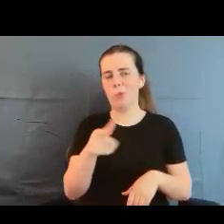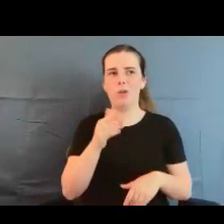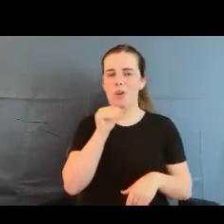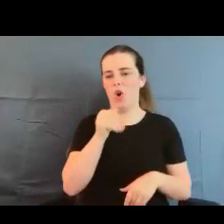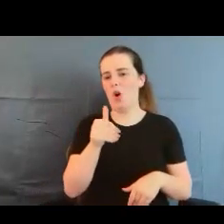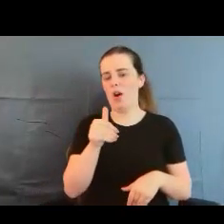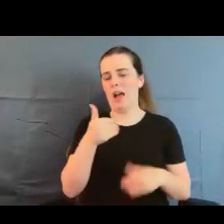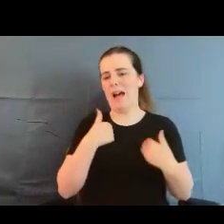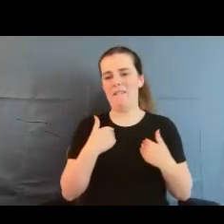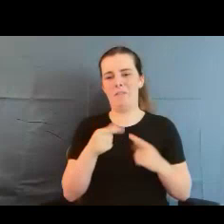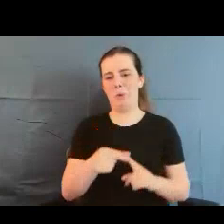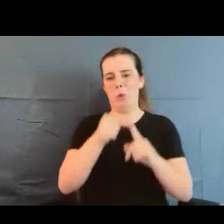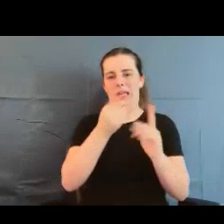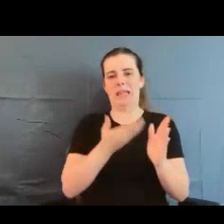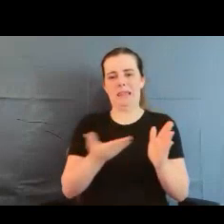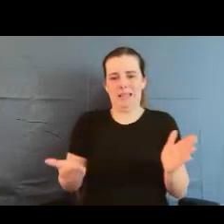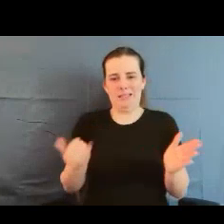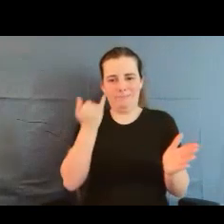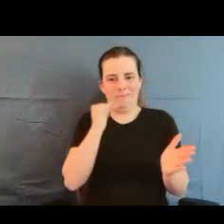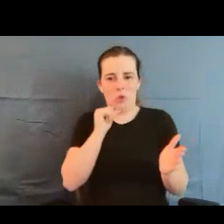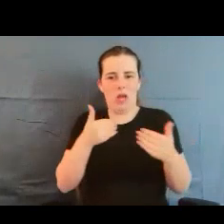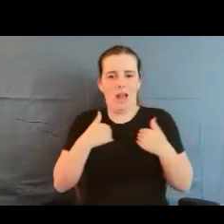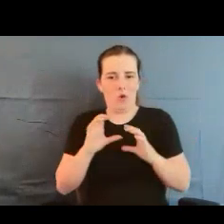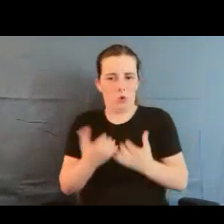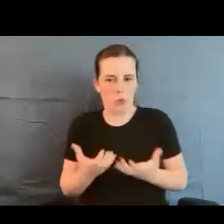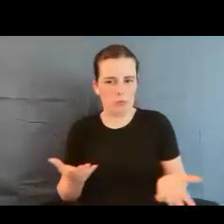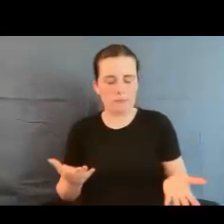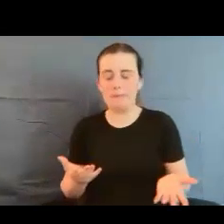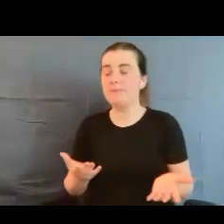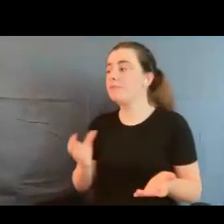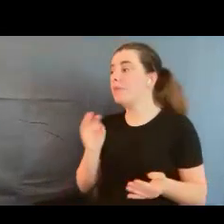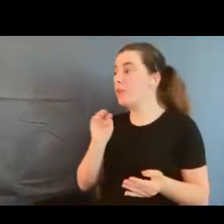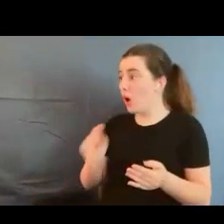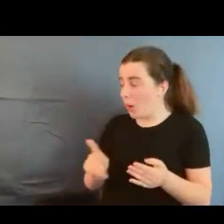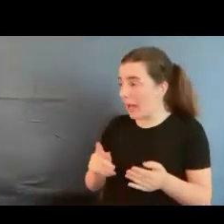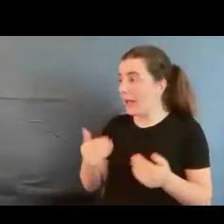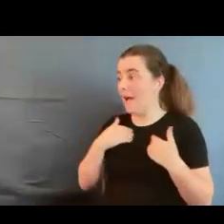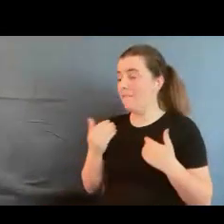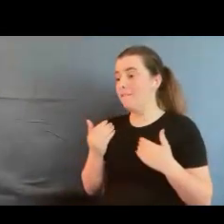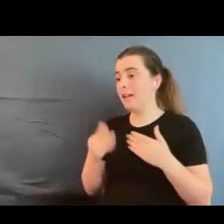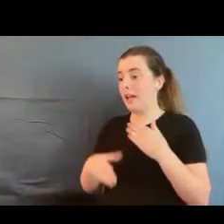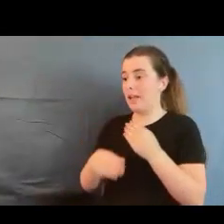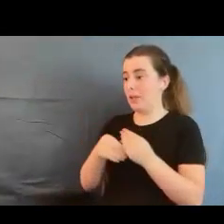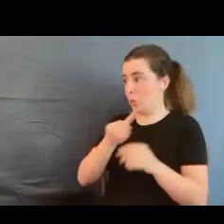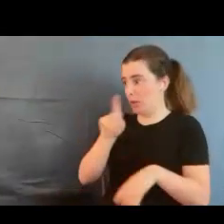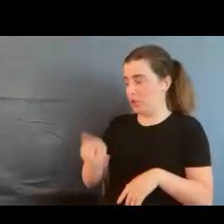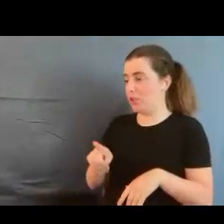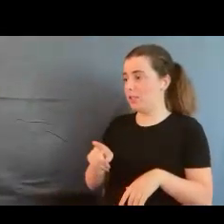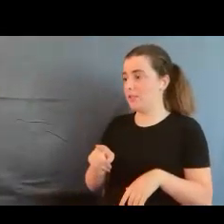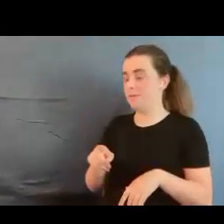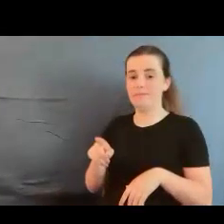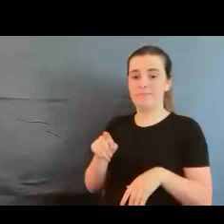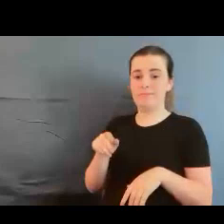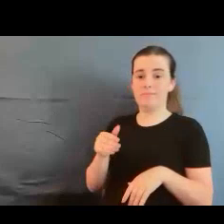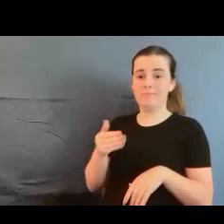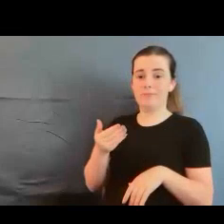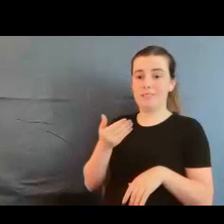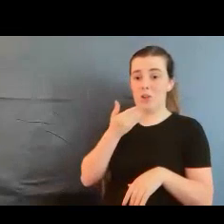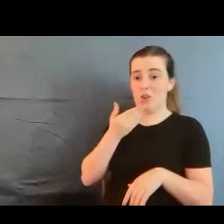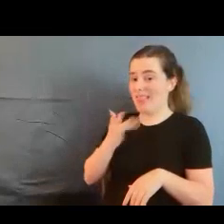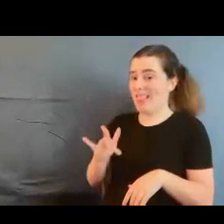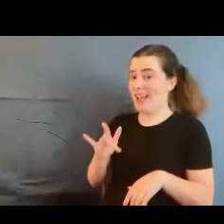Okay. And then there was another question about that. So I think you fairly well answered that. Good luck flying solo, Danielle. That's